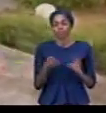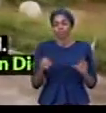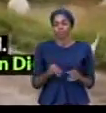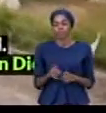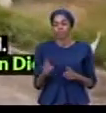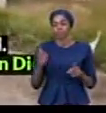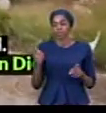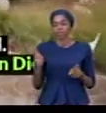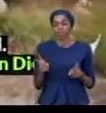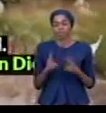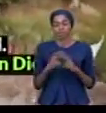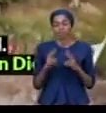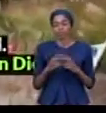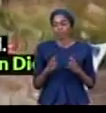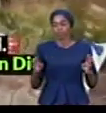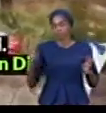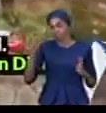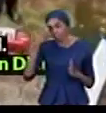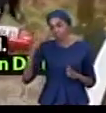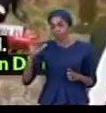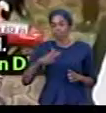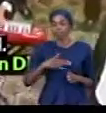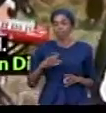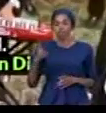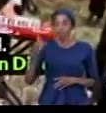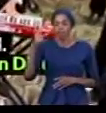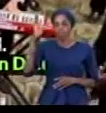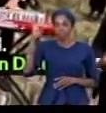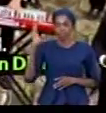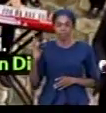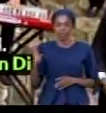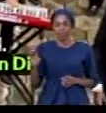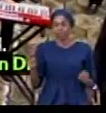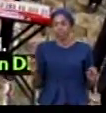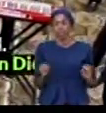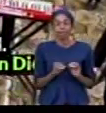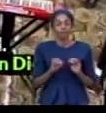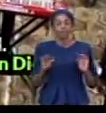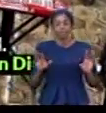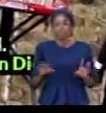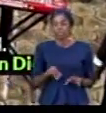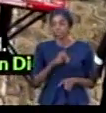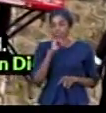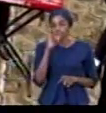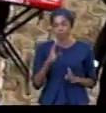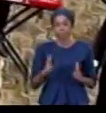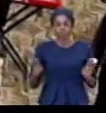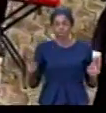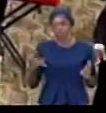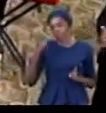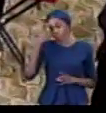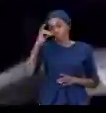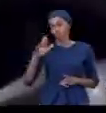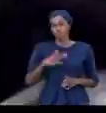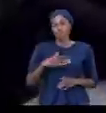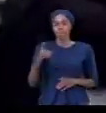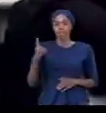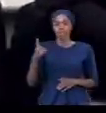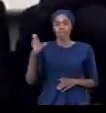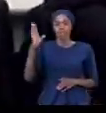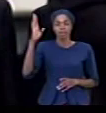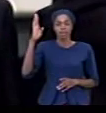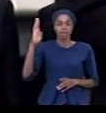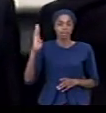Oh, no. Nothing's too big for my God. Well, I'm not gonna